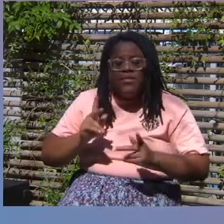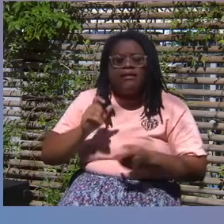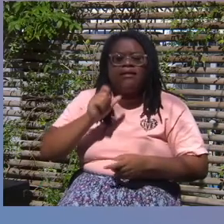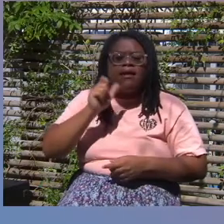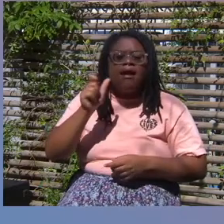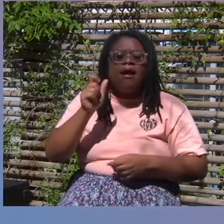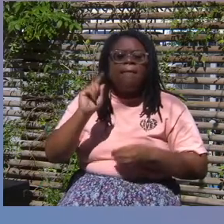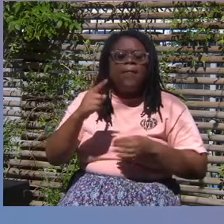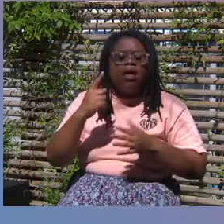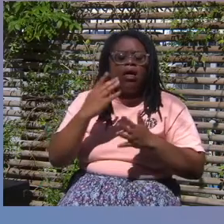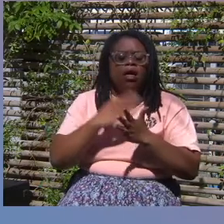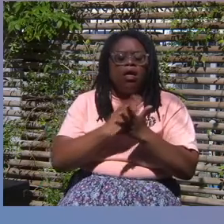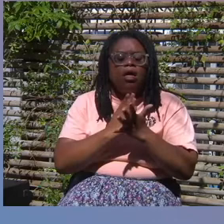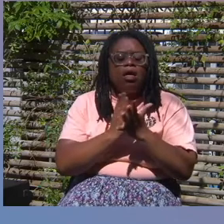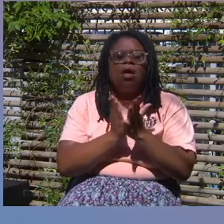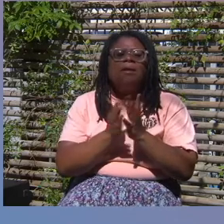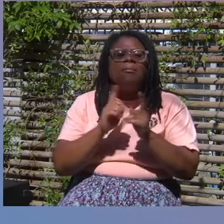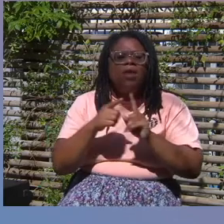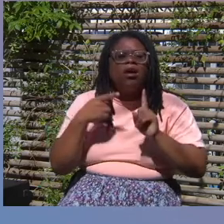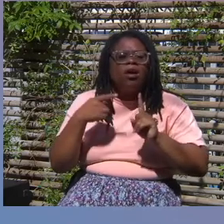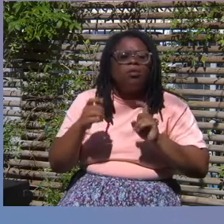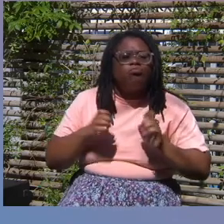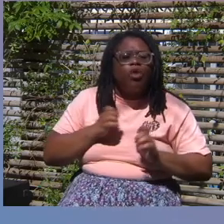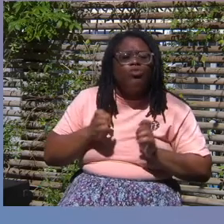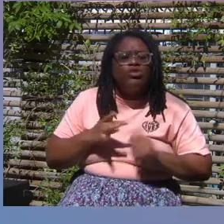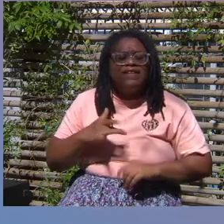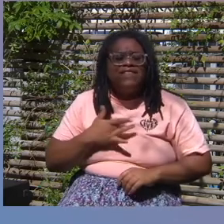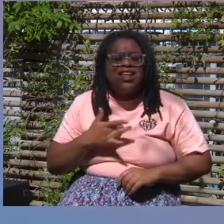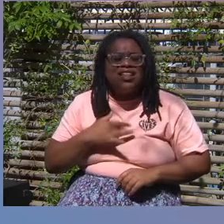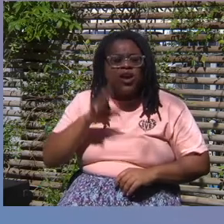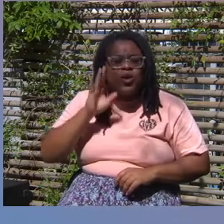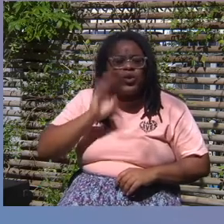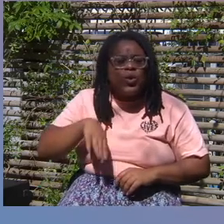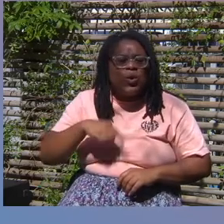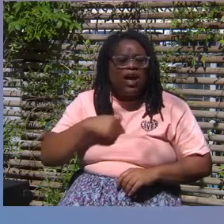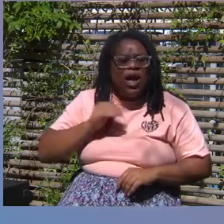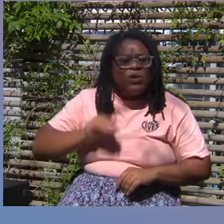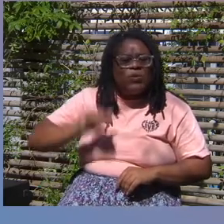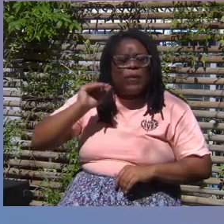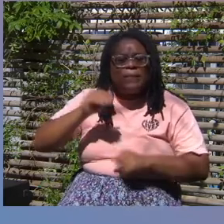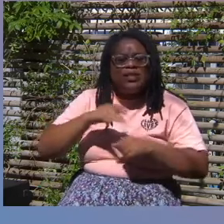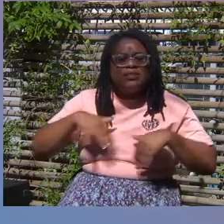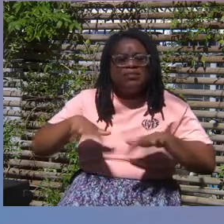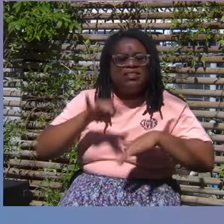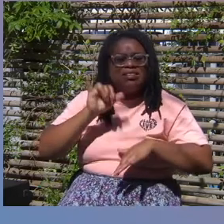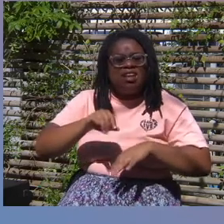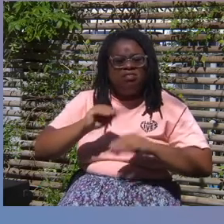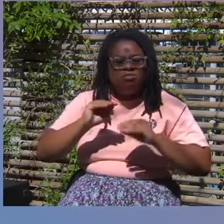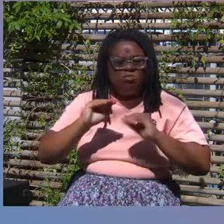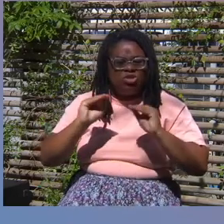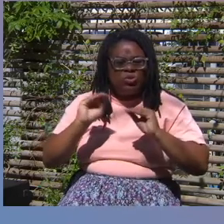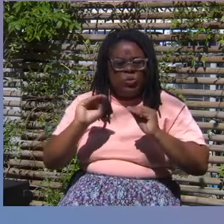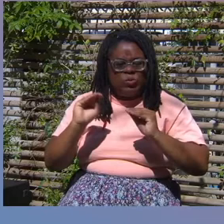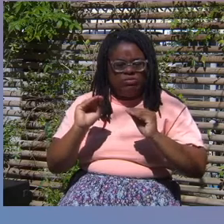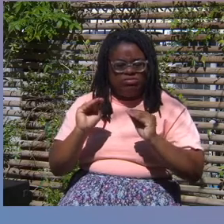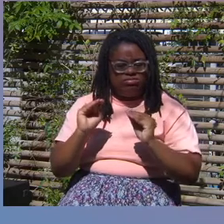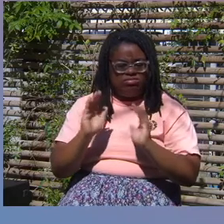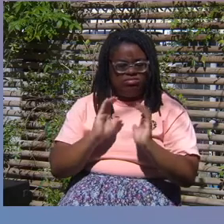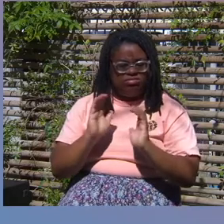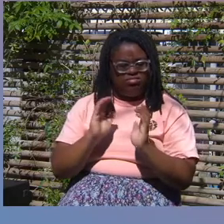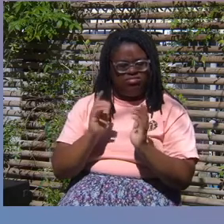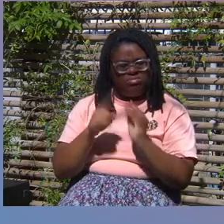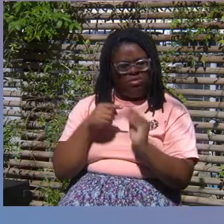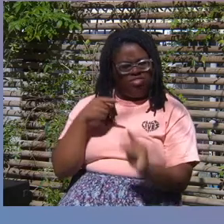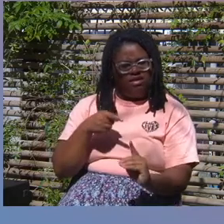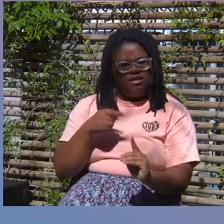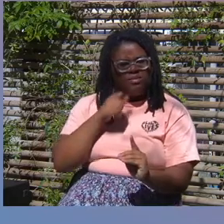about all these different things, about feelings, about emotions, which we know, I grew up in spaces where there wasn't the language for that. People didn't talk about those